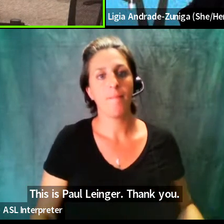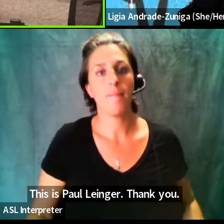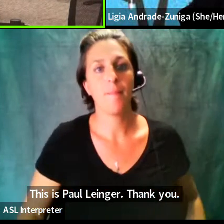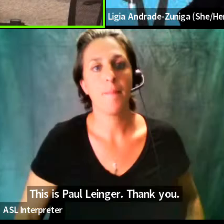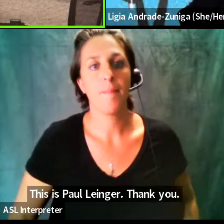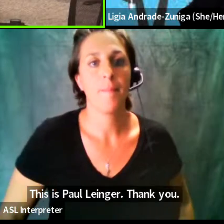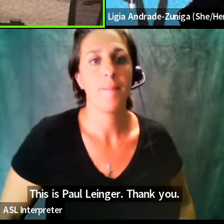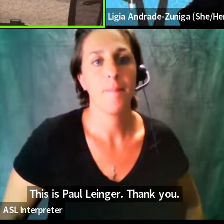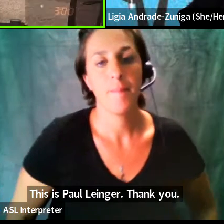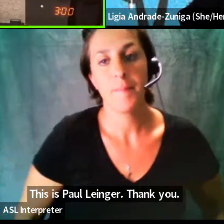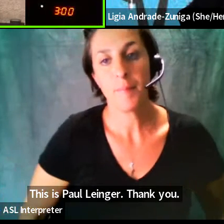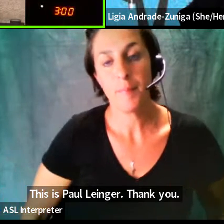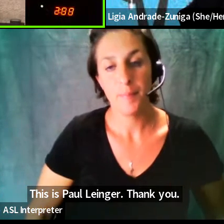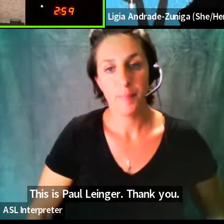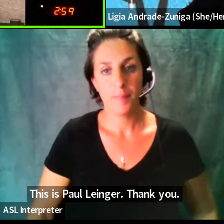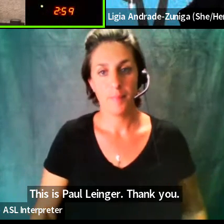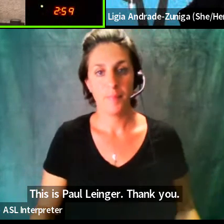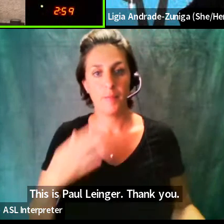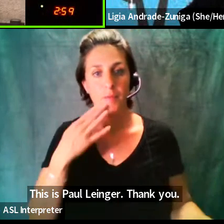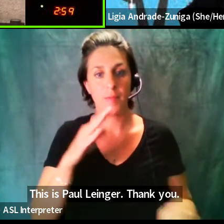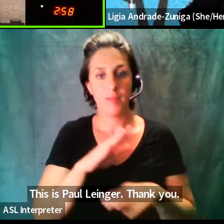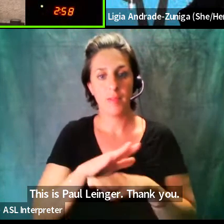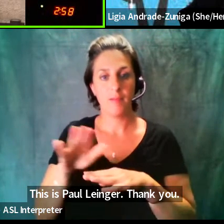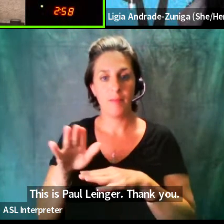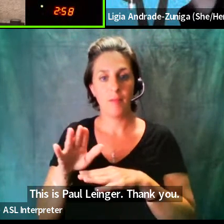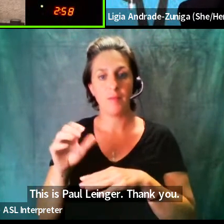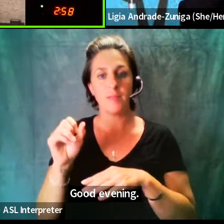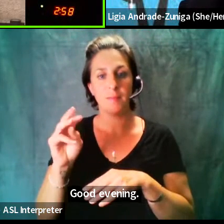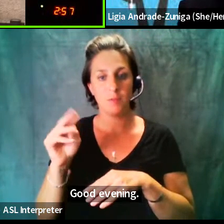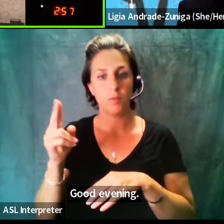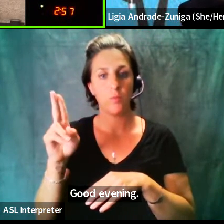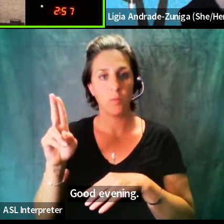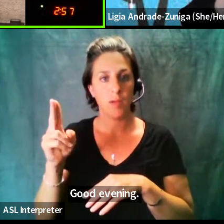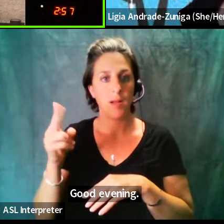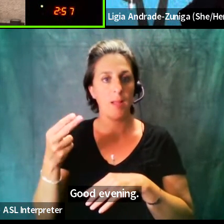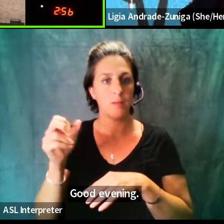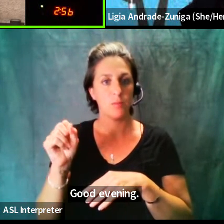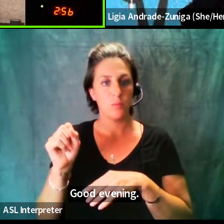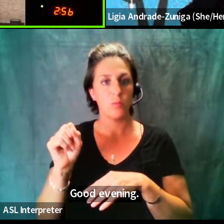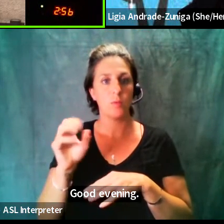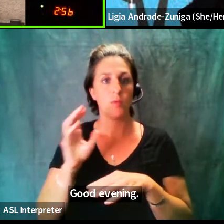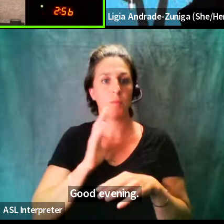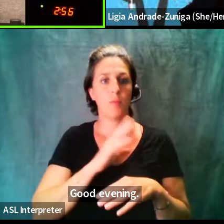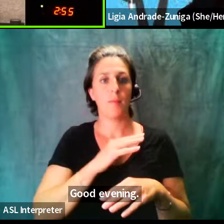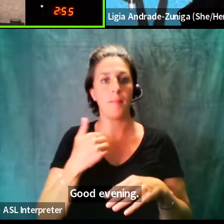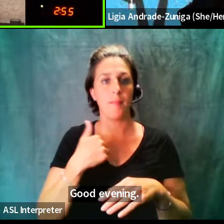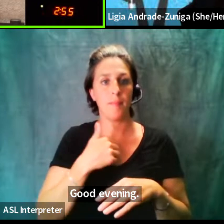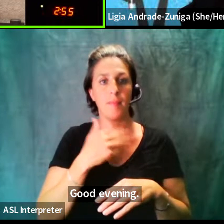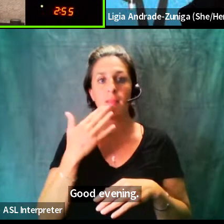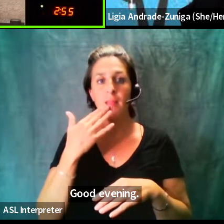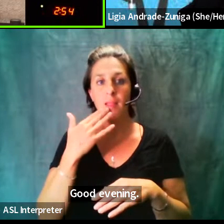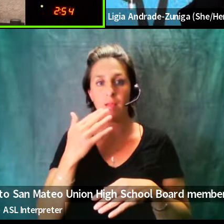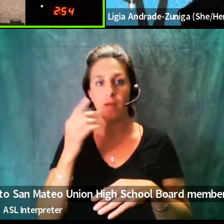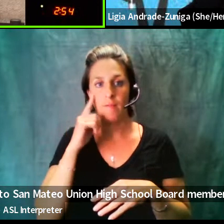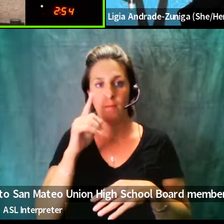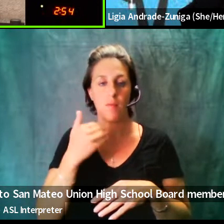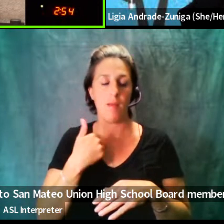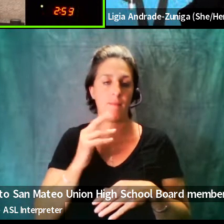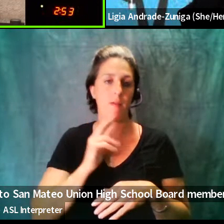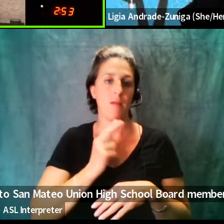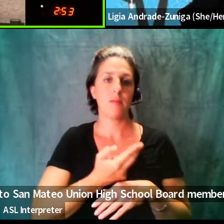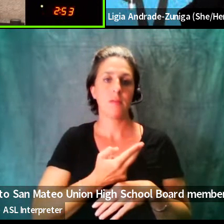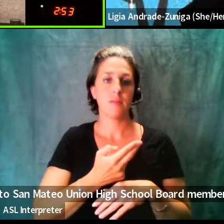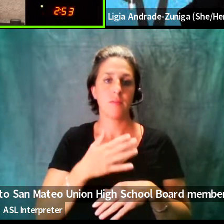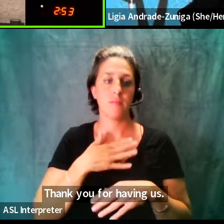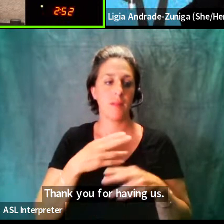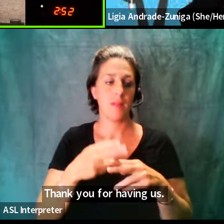Good evening, illustrious San Mateo Union High School board members. Thank you for having us. And my